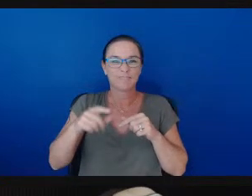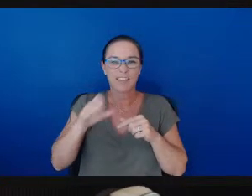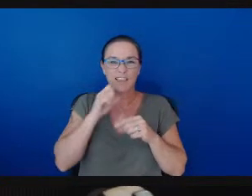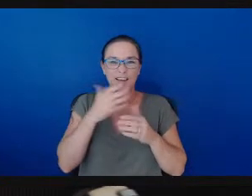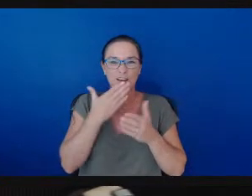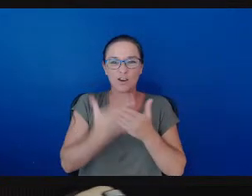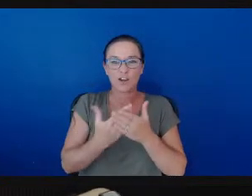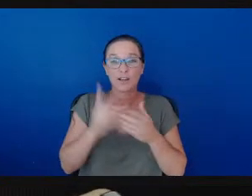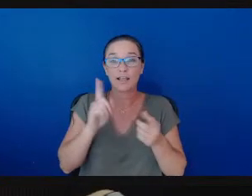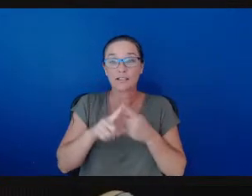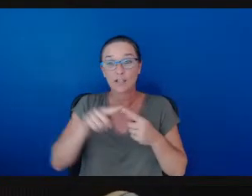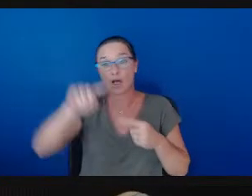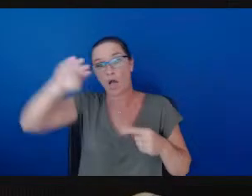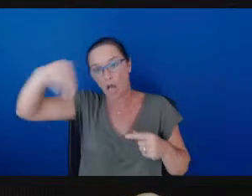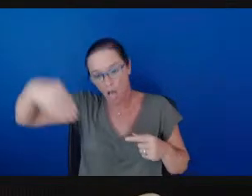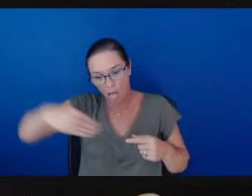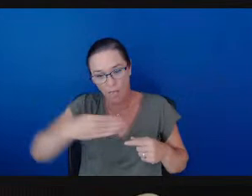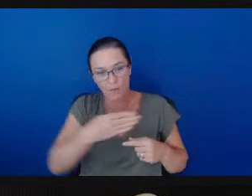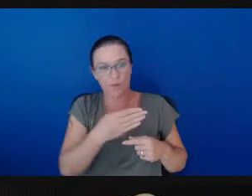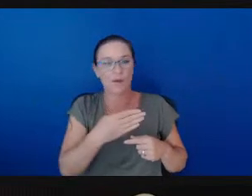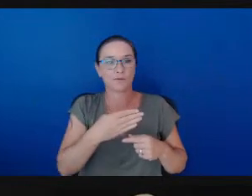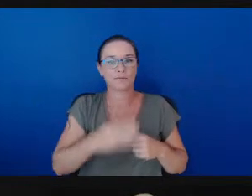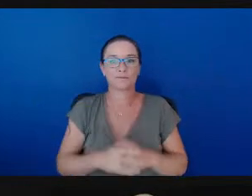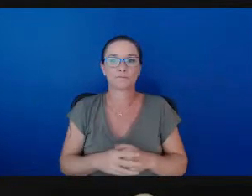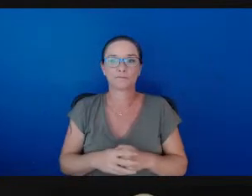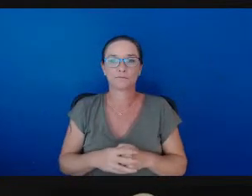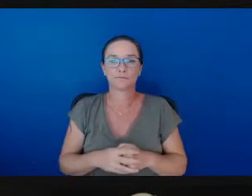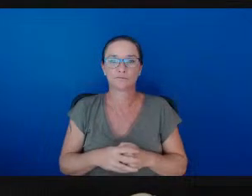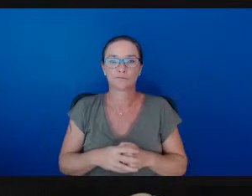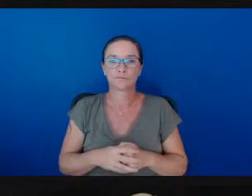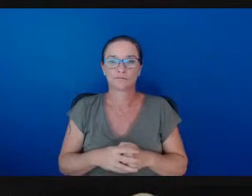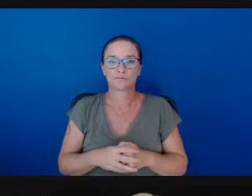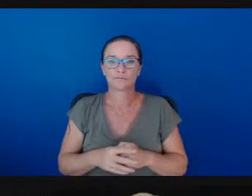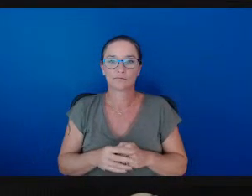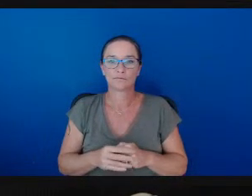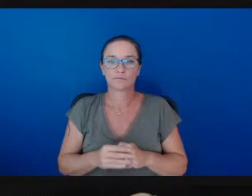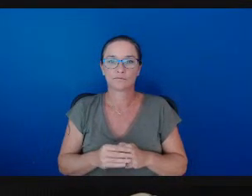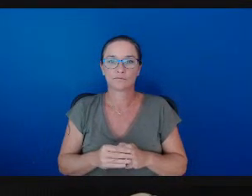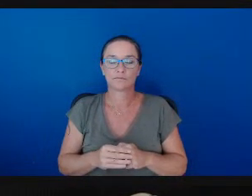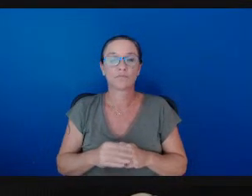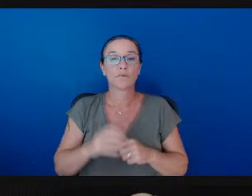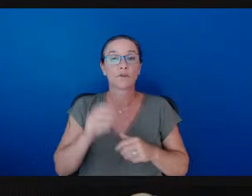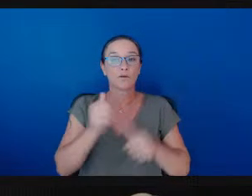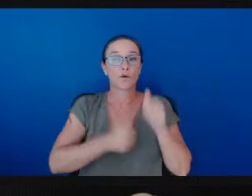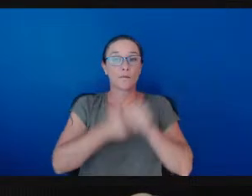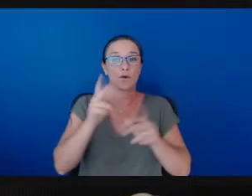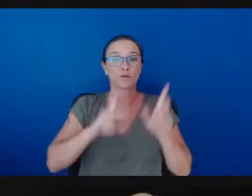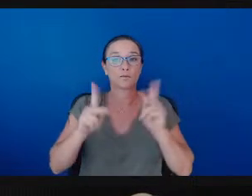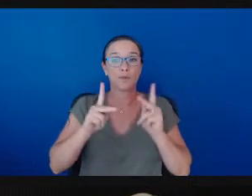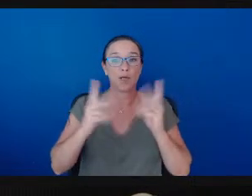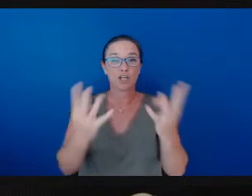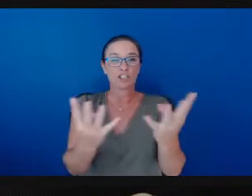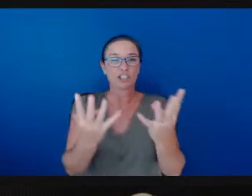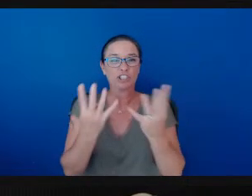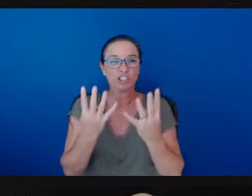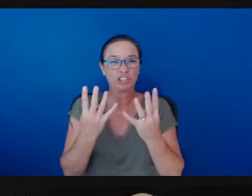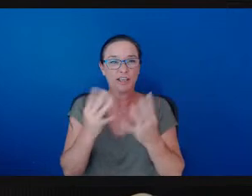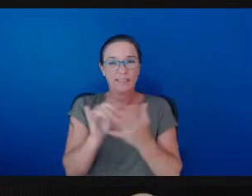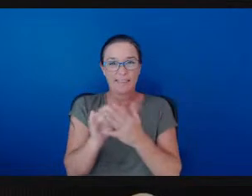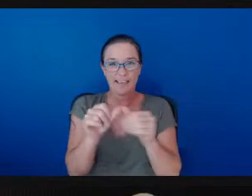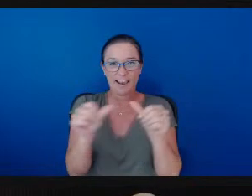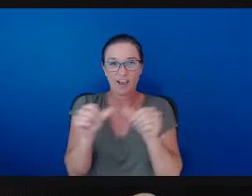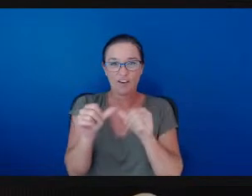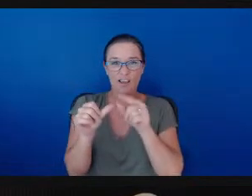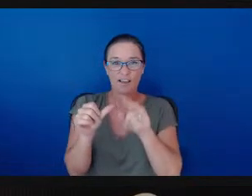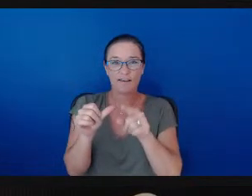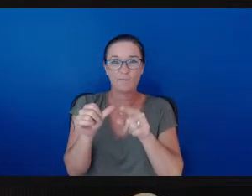you get back around to the Kīlauea side. So by and large, most people are crowding into this area here from